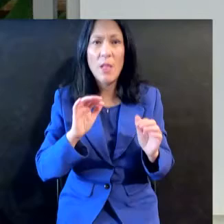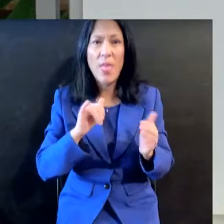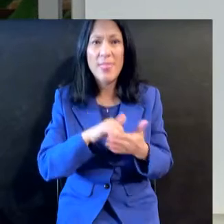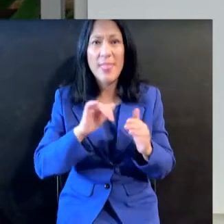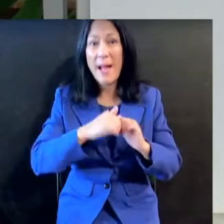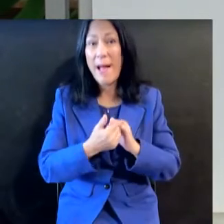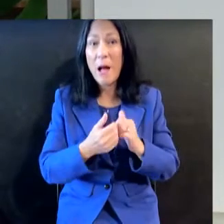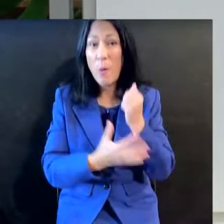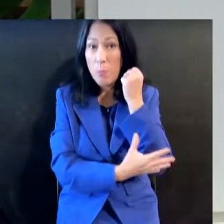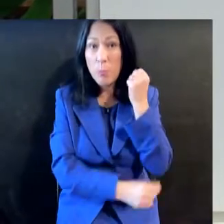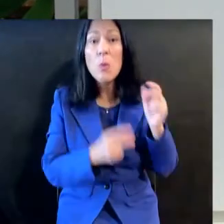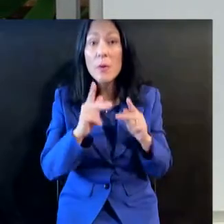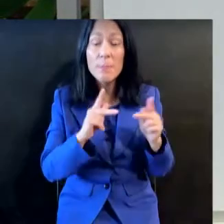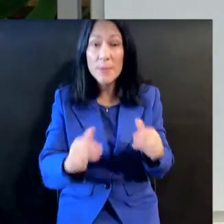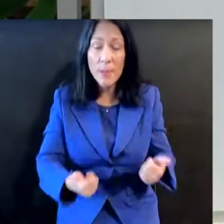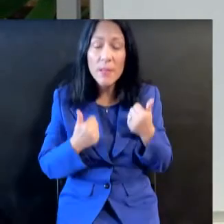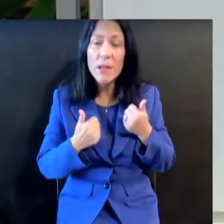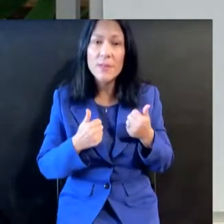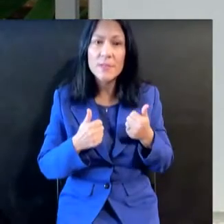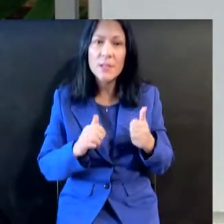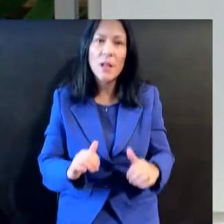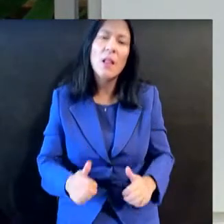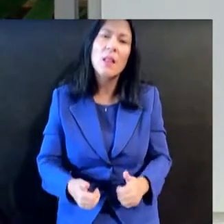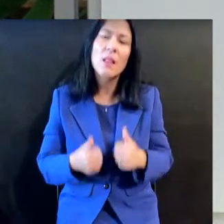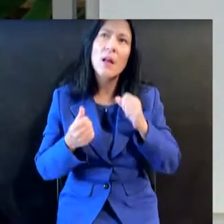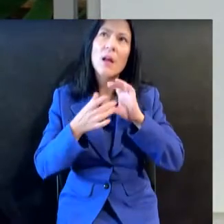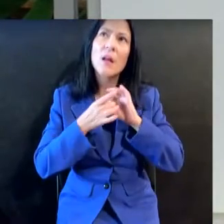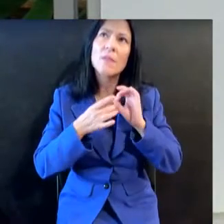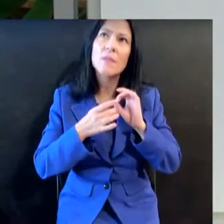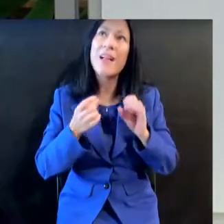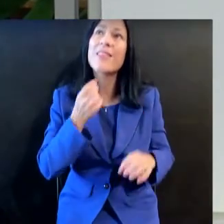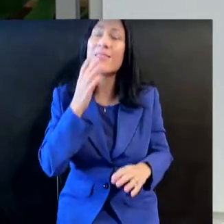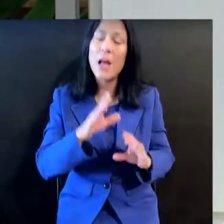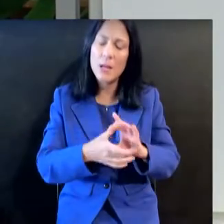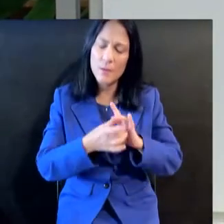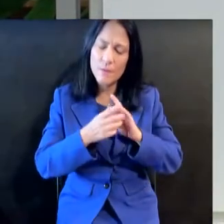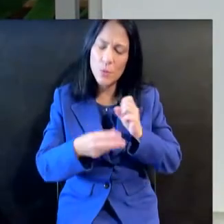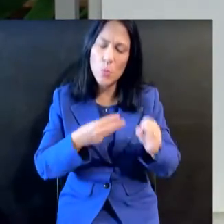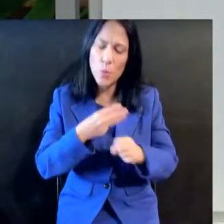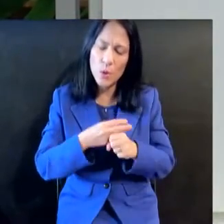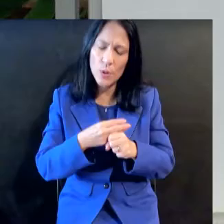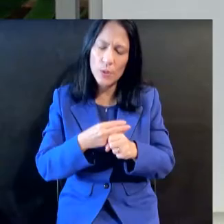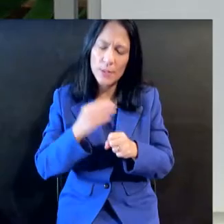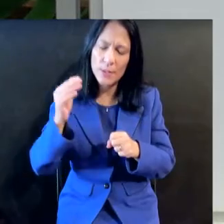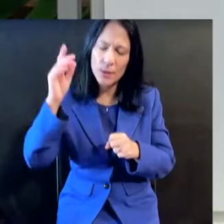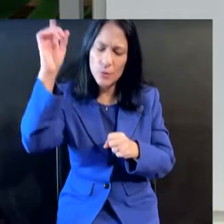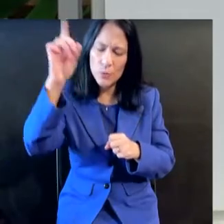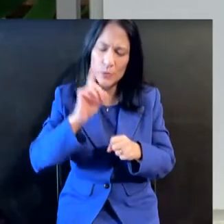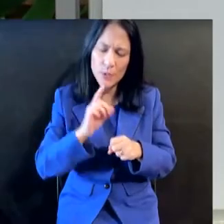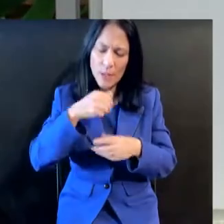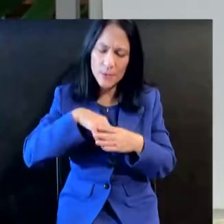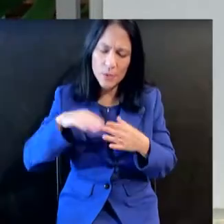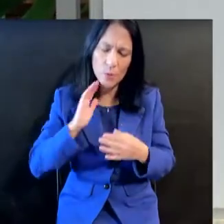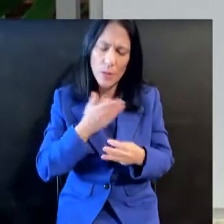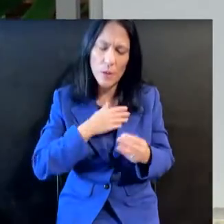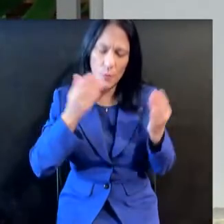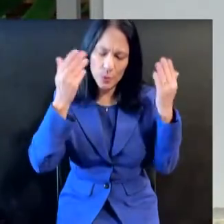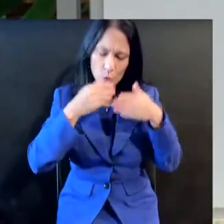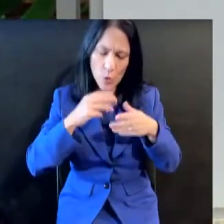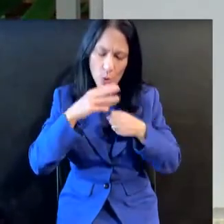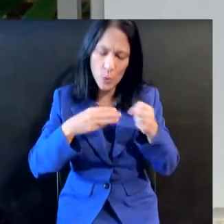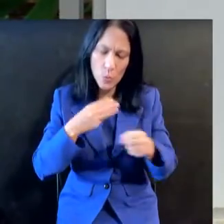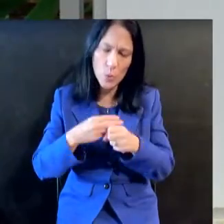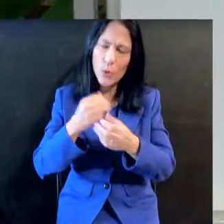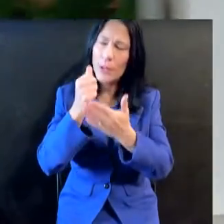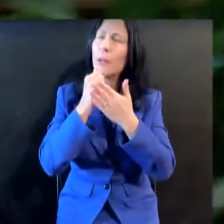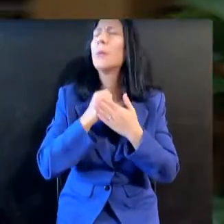Light of the world, you stepped out into darkness. Open my eyes, let me see. Let me see this for what it is,